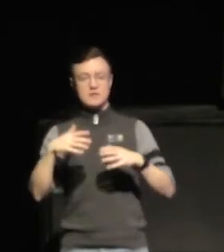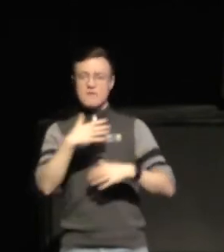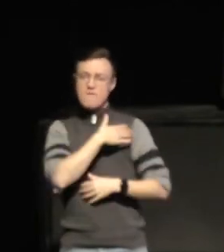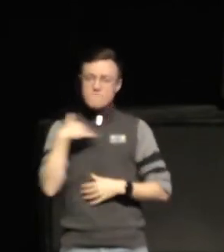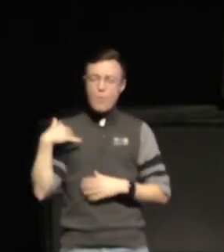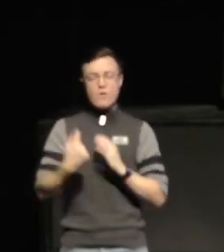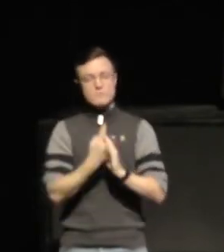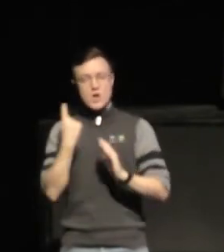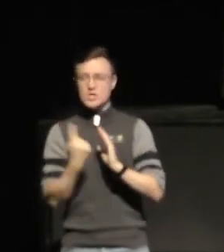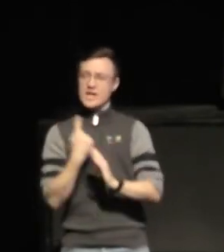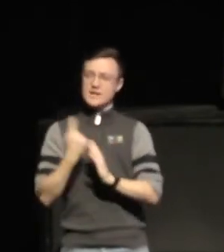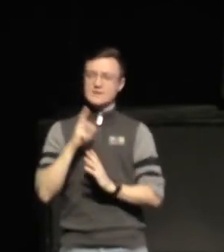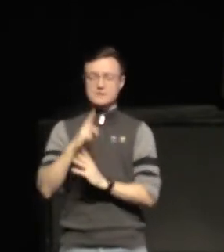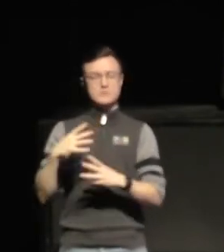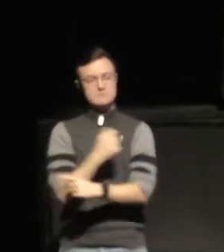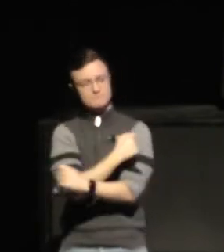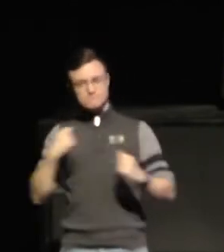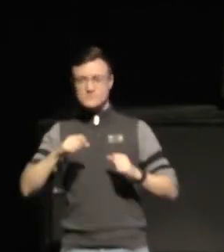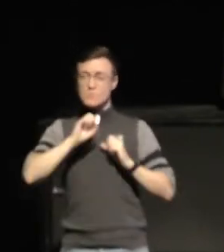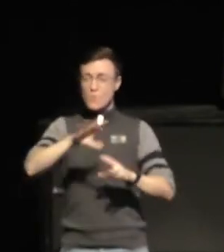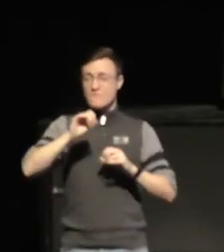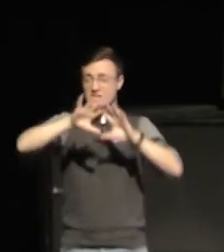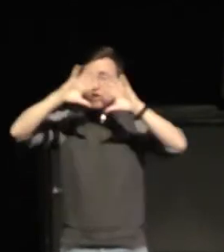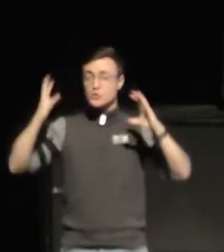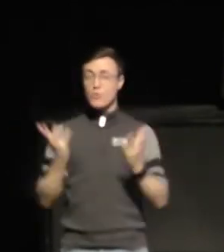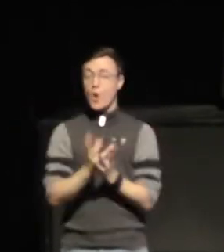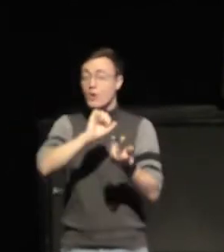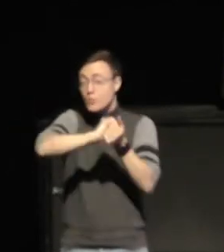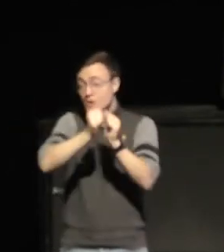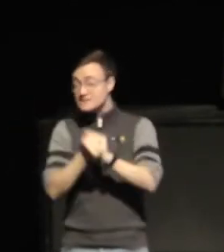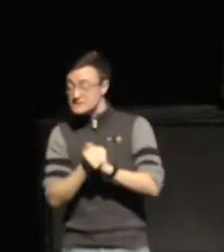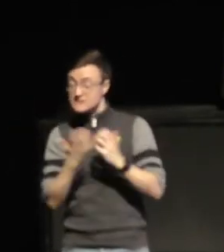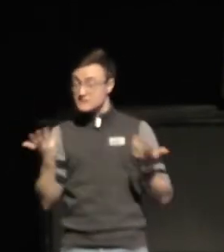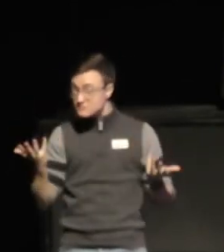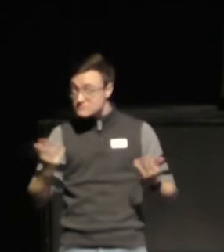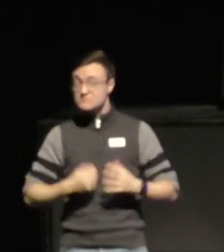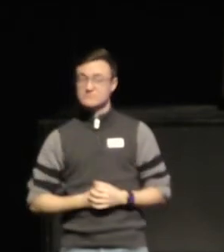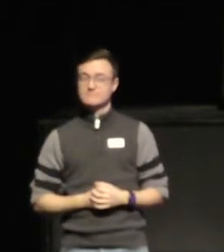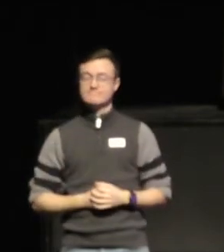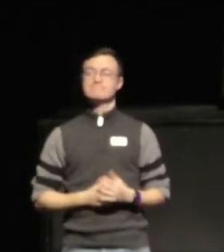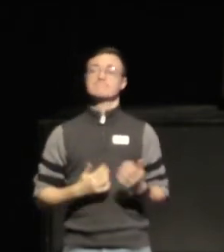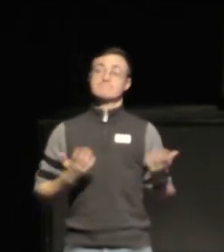take a stance and affect the global politics from that perspective?